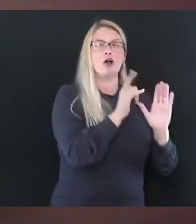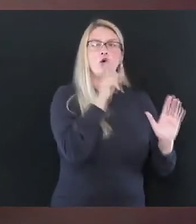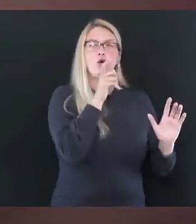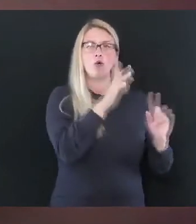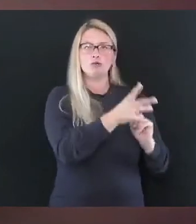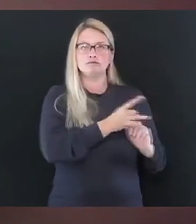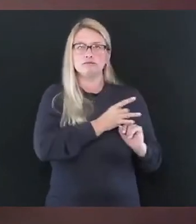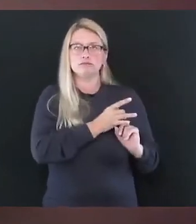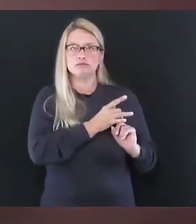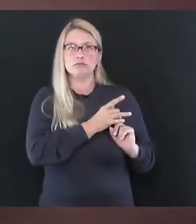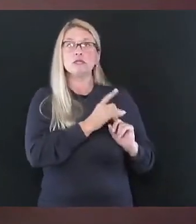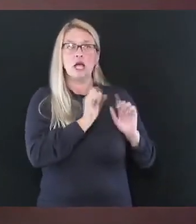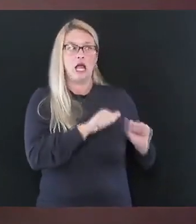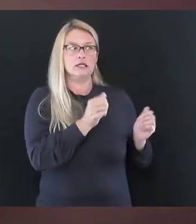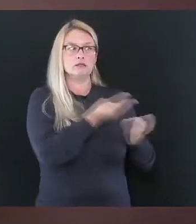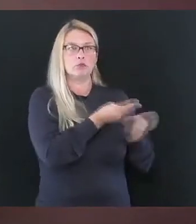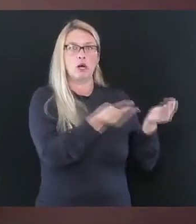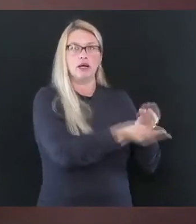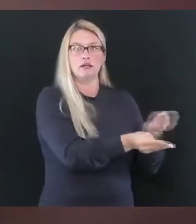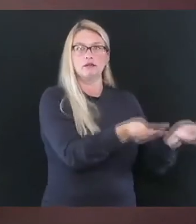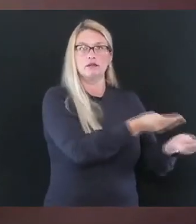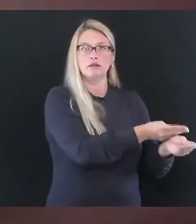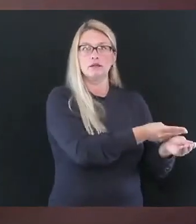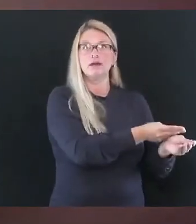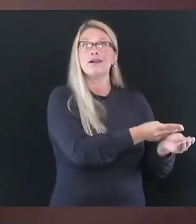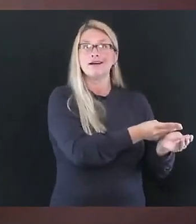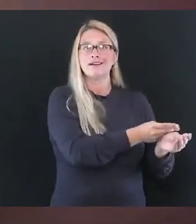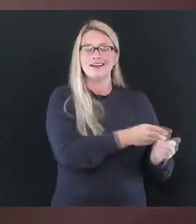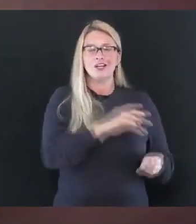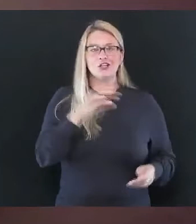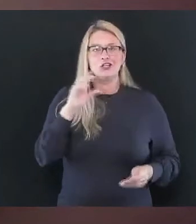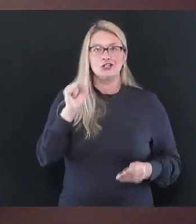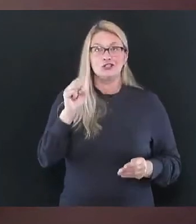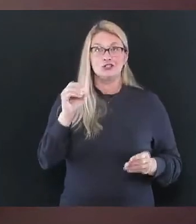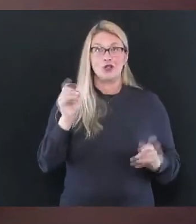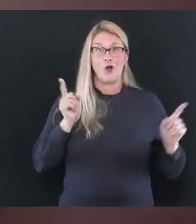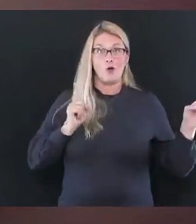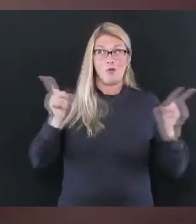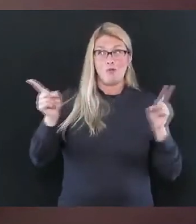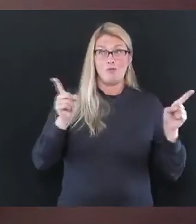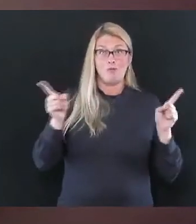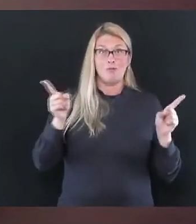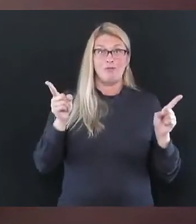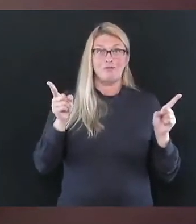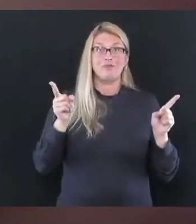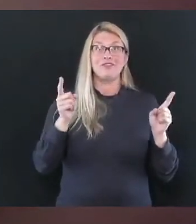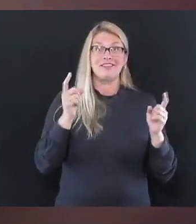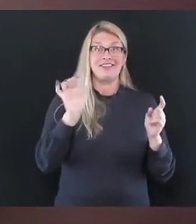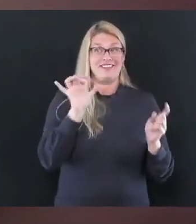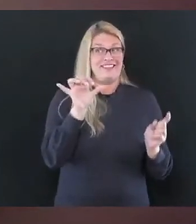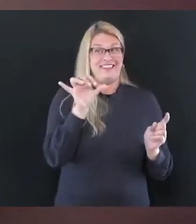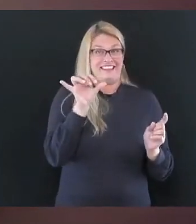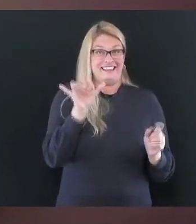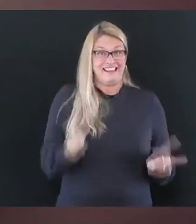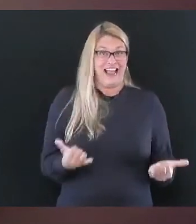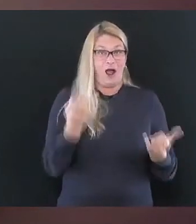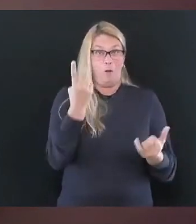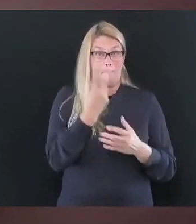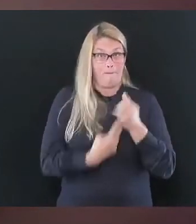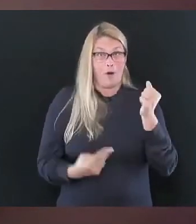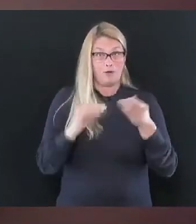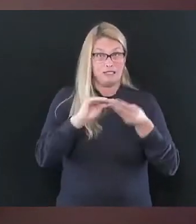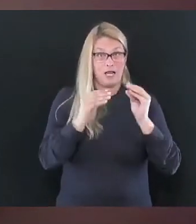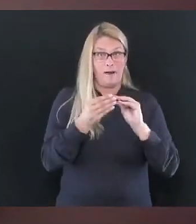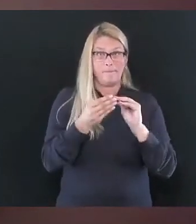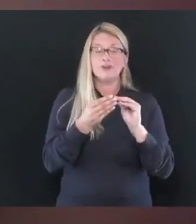seen all of the numbers generally go in the better direction, and the number of tests go up. And that has, I think, directly